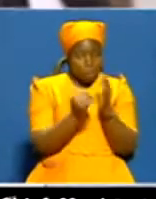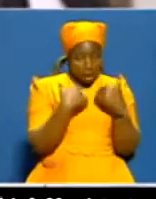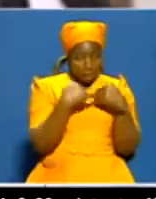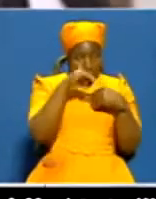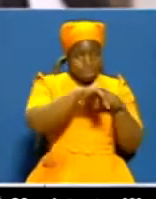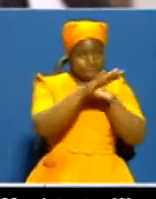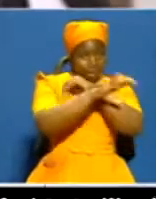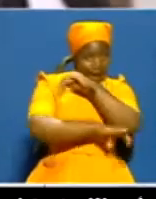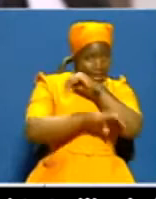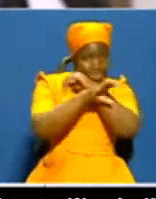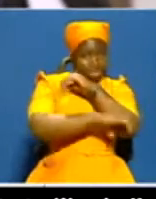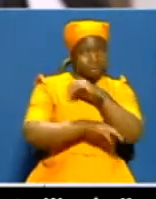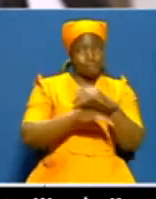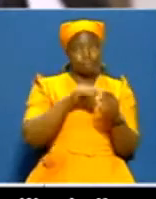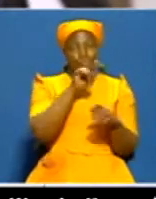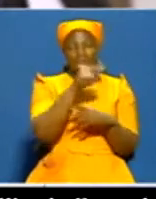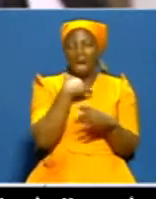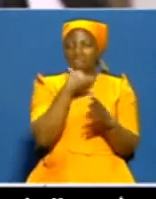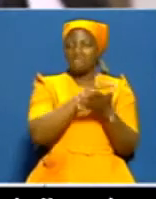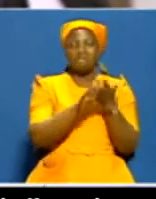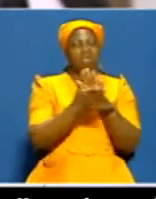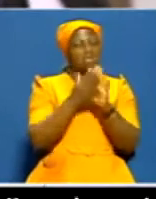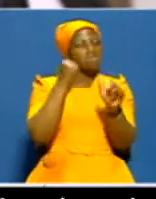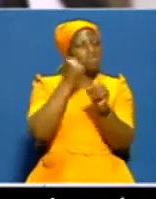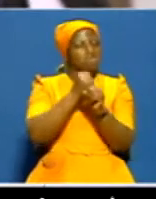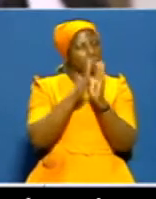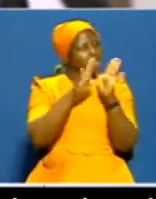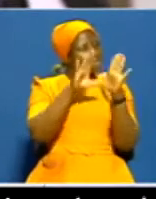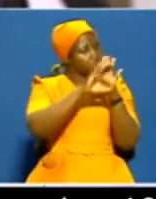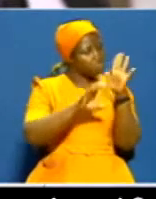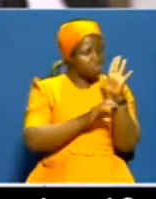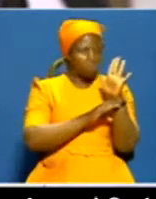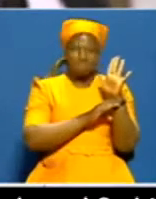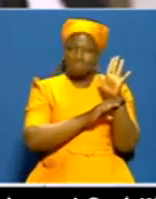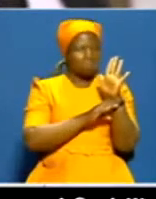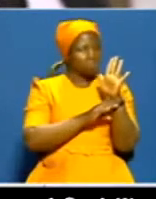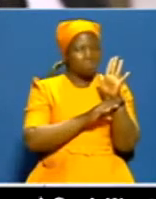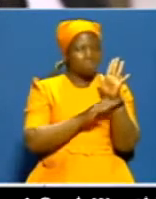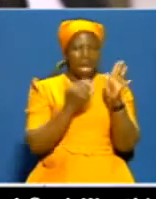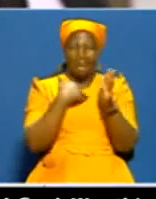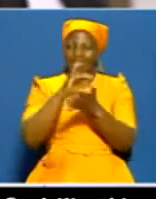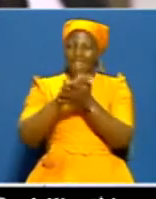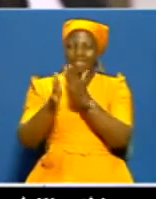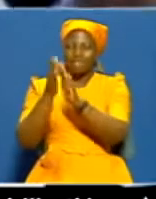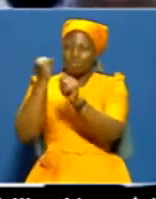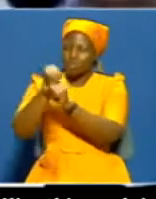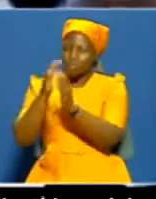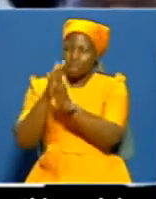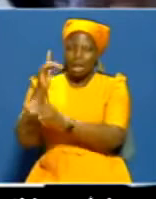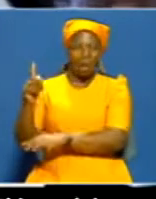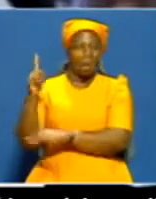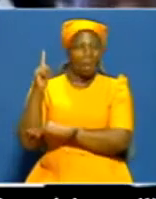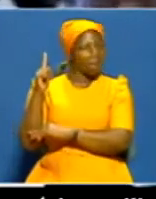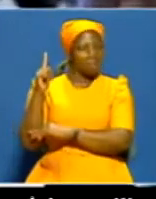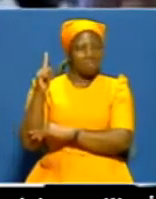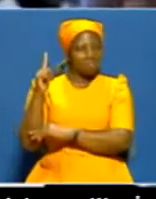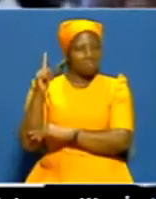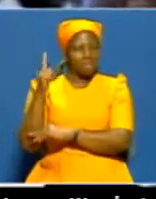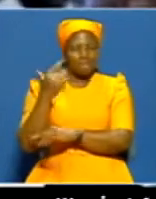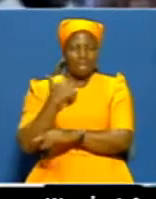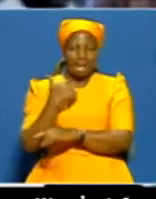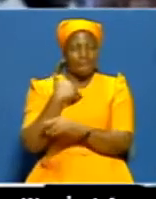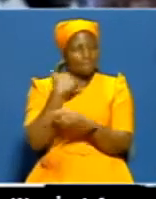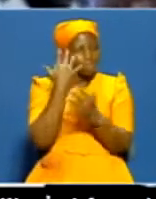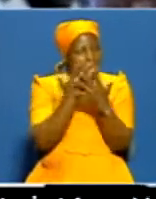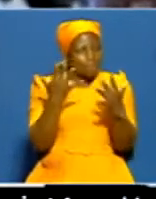absolutely nothing to do with the constitution. They have nothing to do with the law. They have something to do